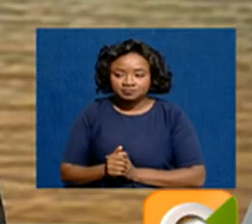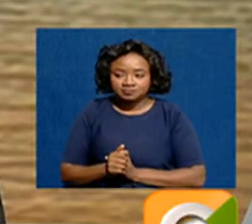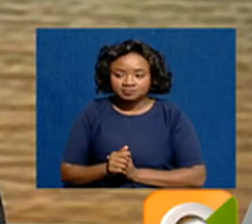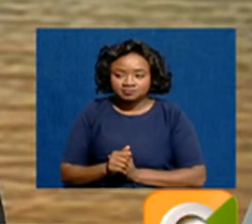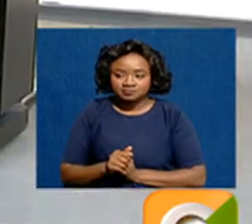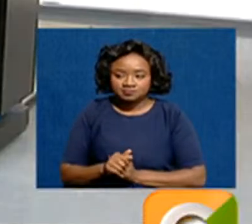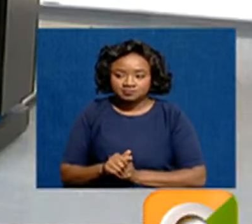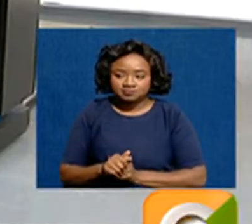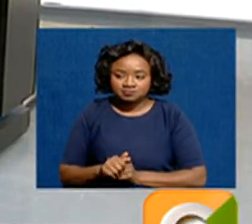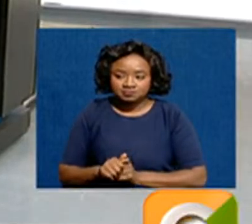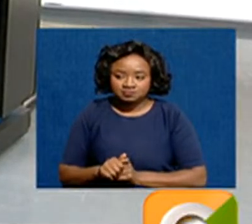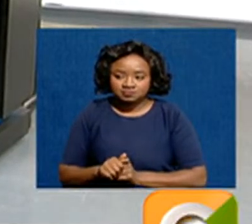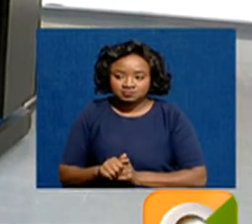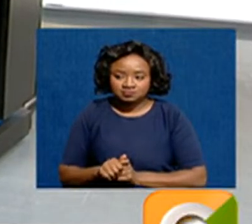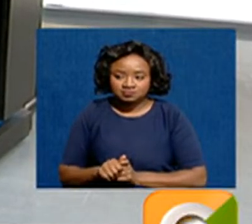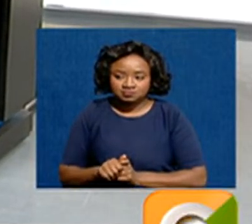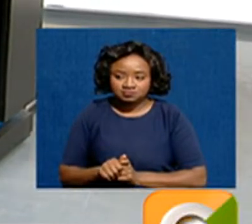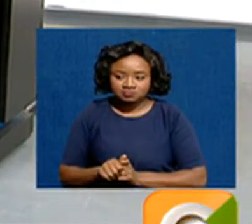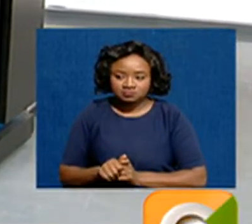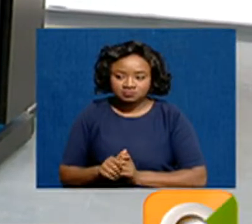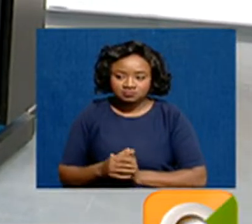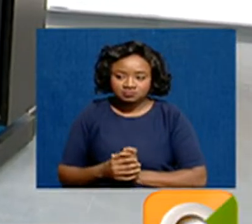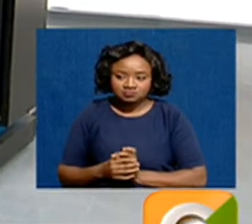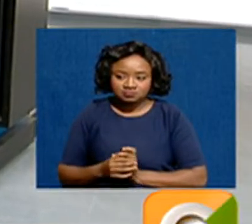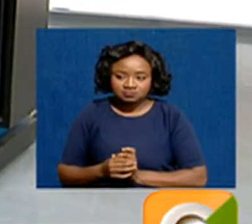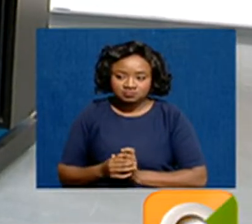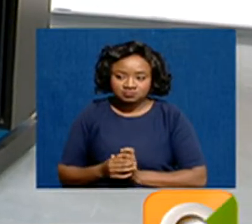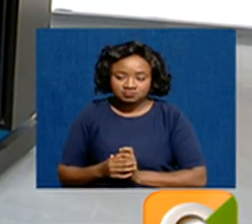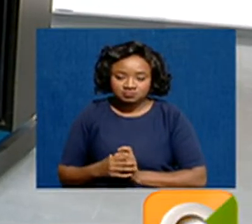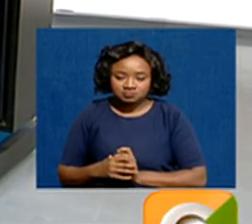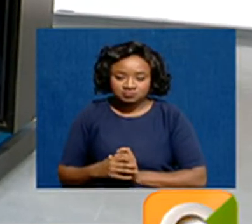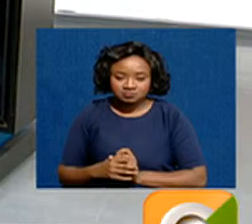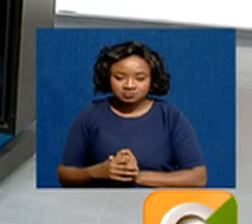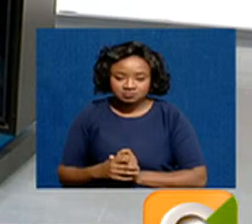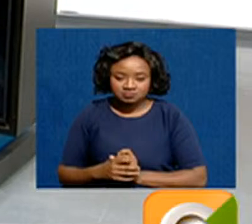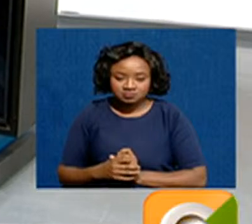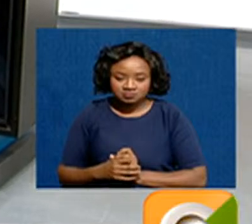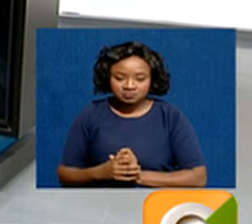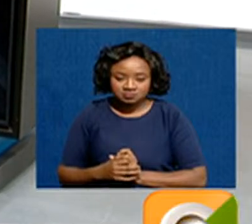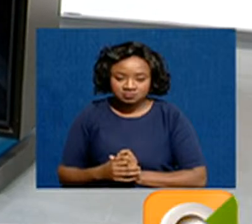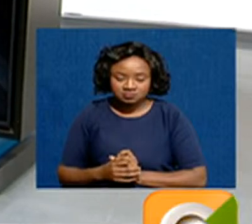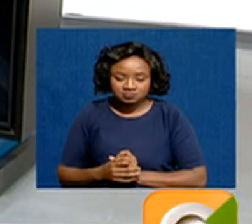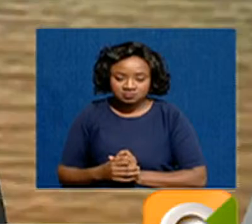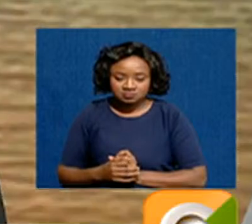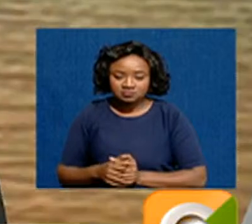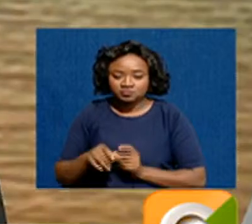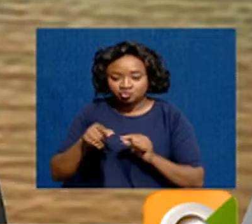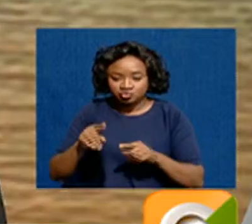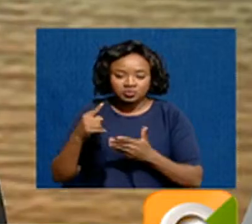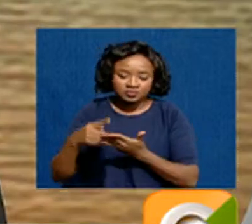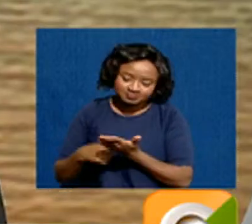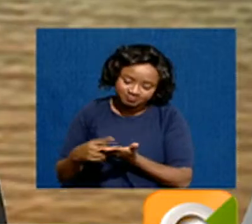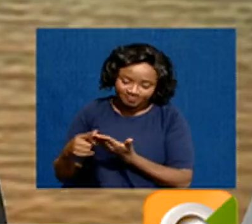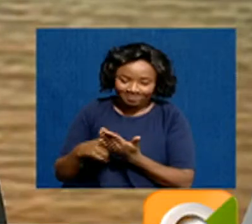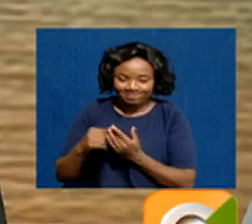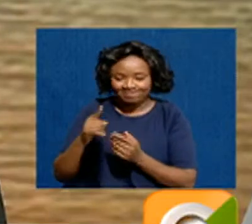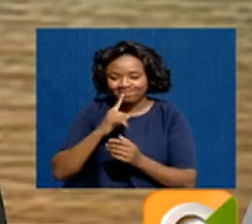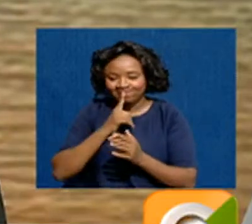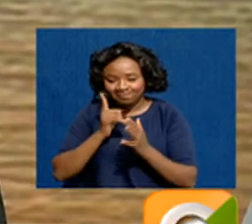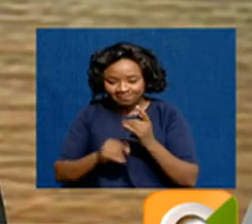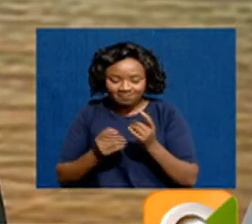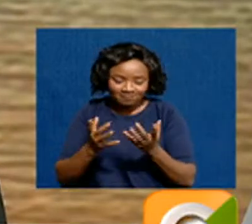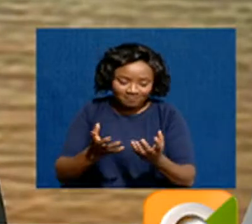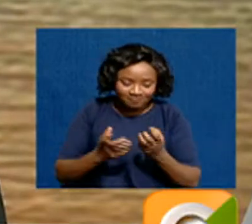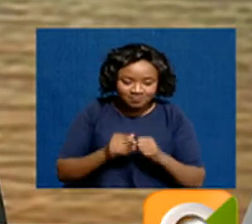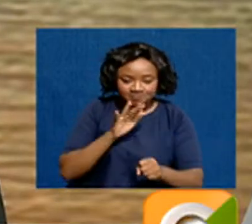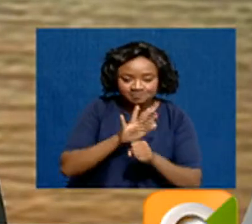here that we have had this evening. You've talked about a lot of work needing to be done.